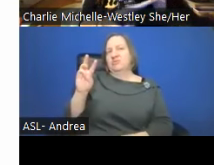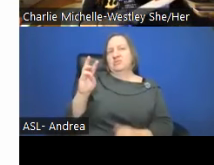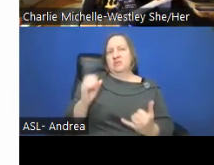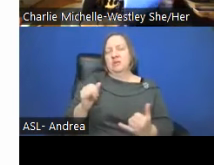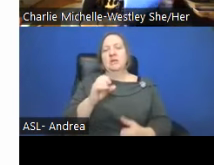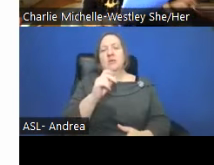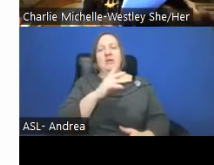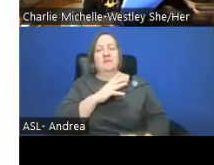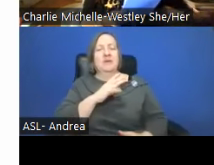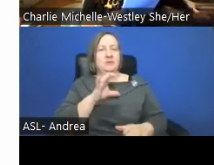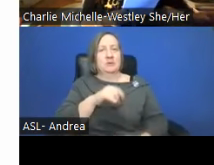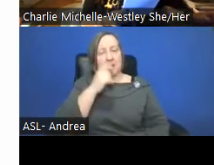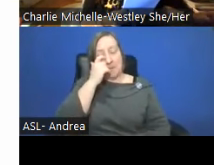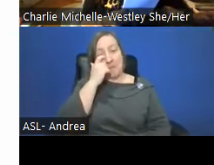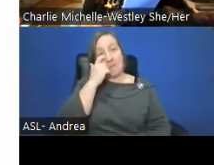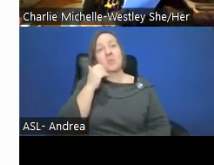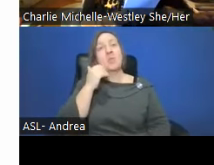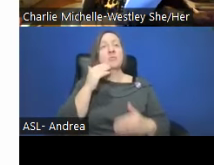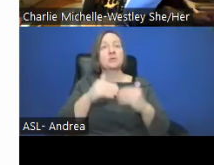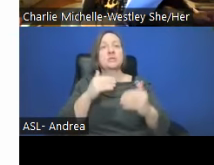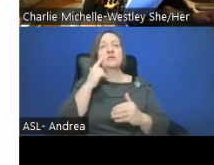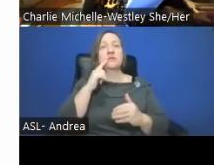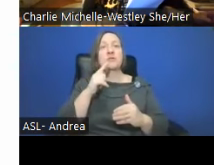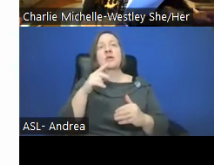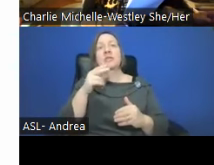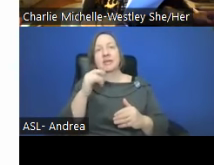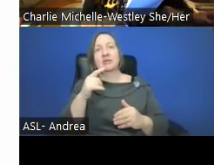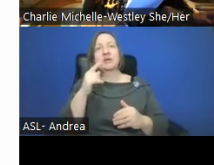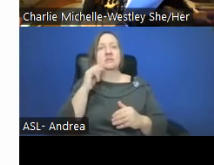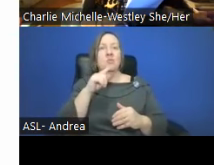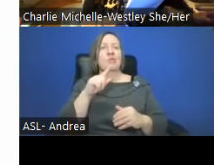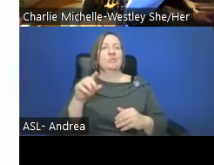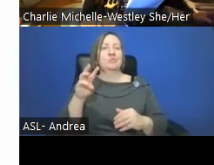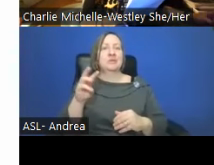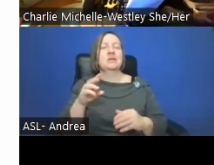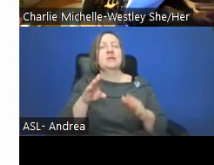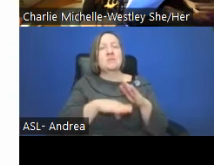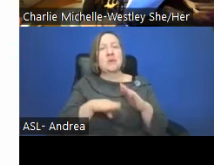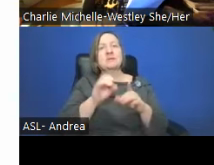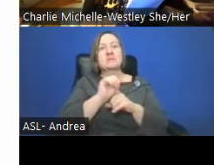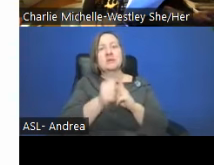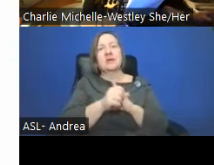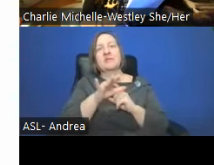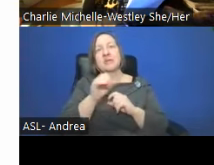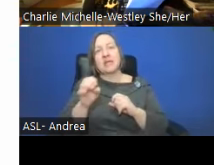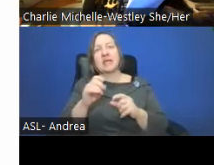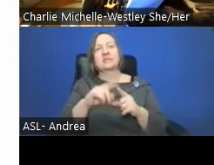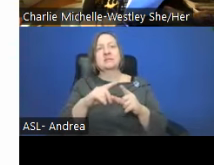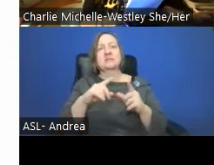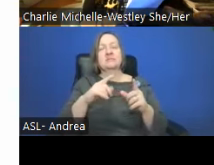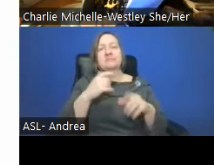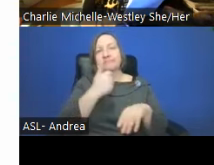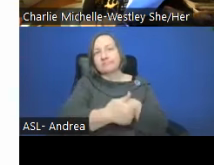Sure, let's do that. So the procedure for the hearings 1 through 6. 1, the basic circumstances of the case and allegations shall be read into the record at the beginning of the